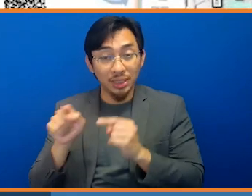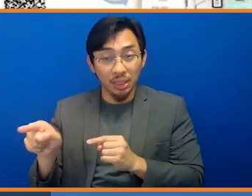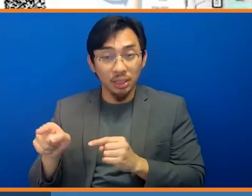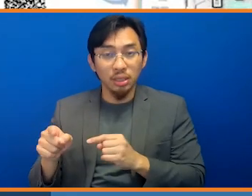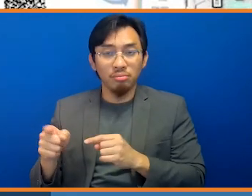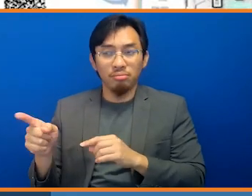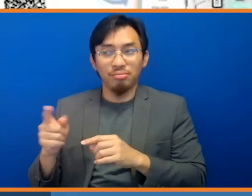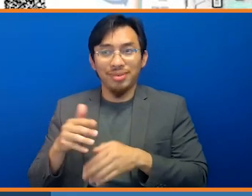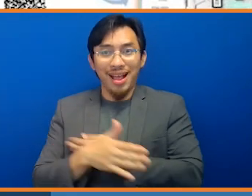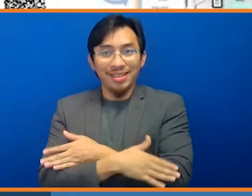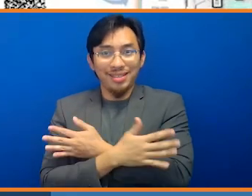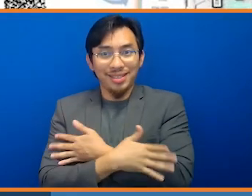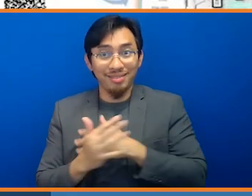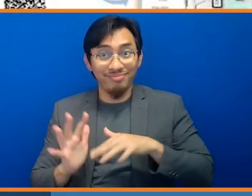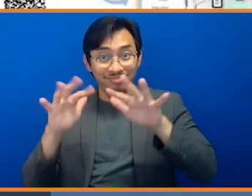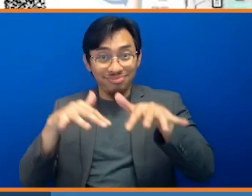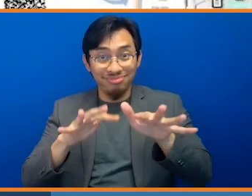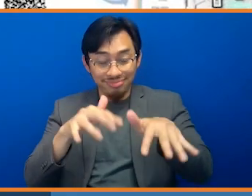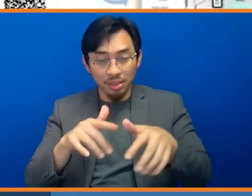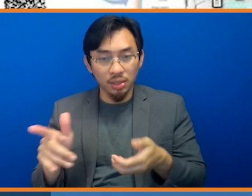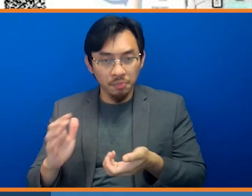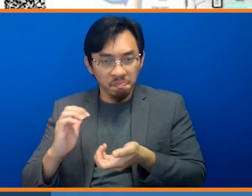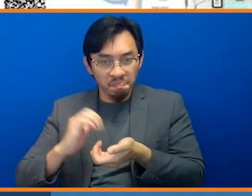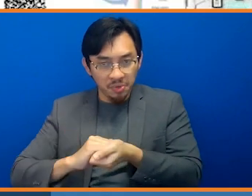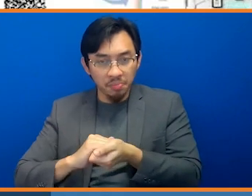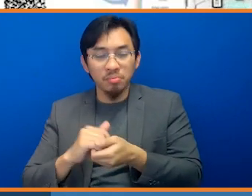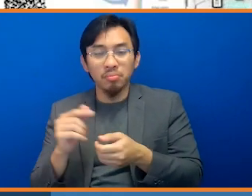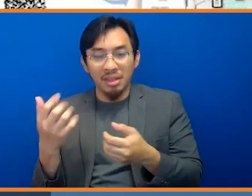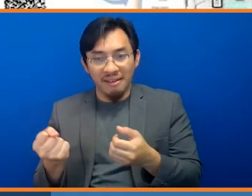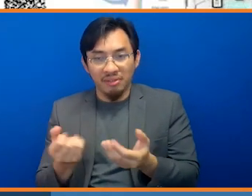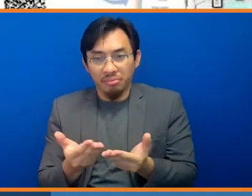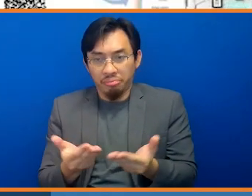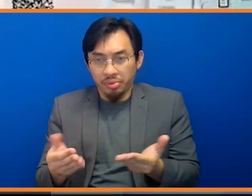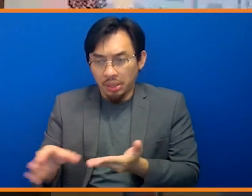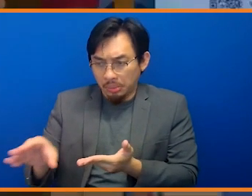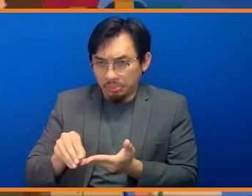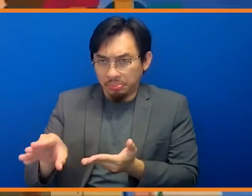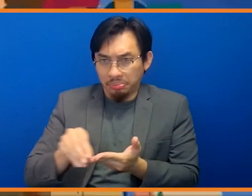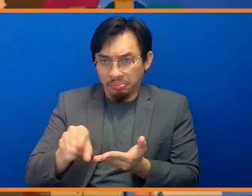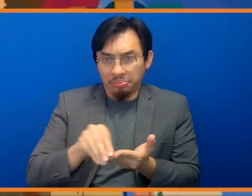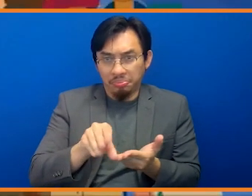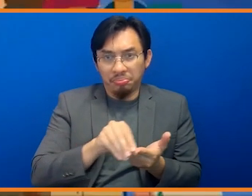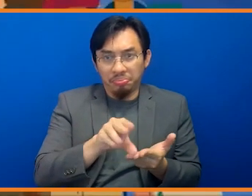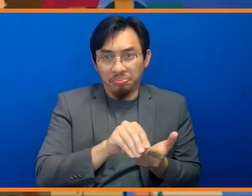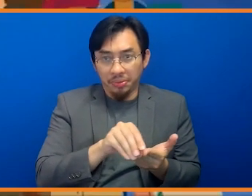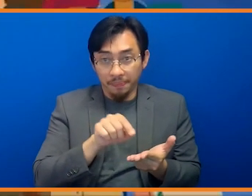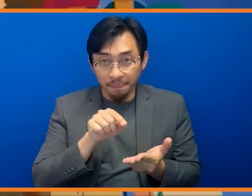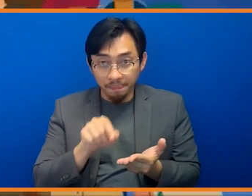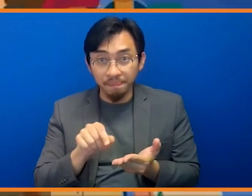Archive. The types of materials we have collected are diverse,